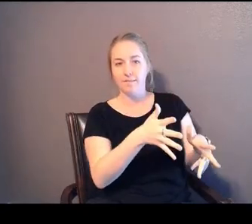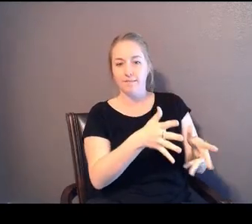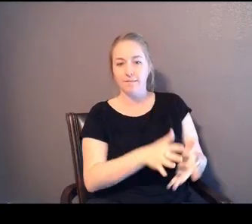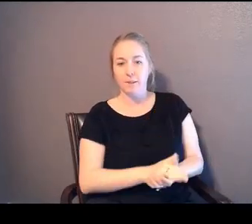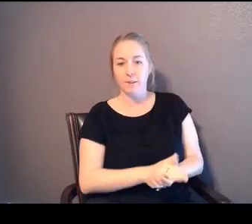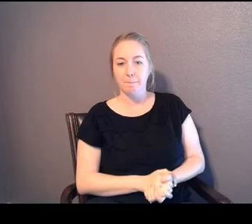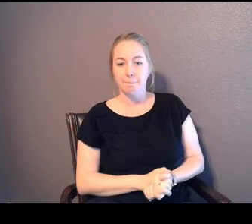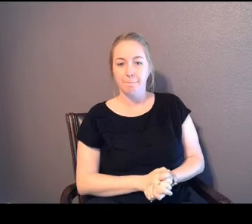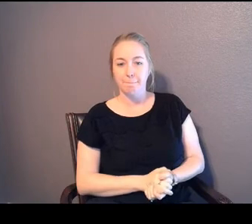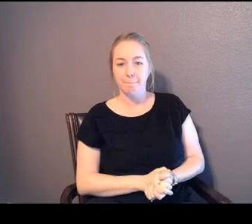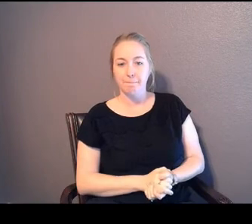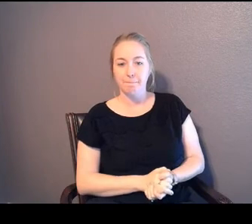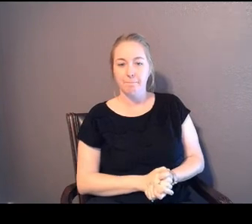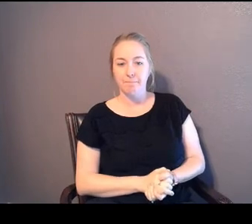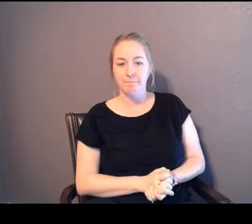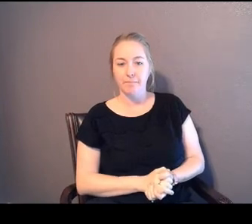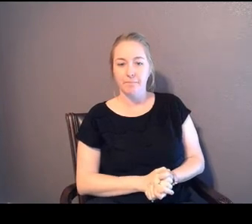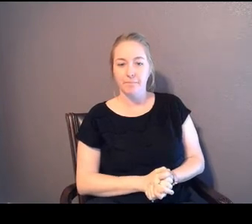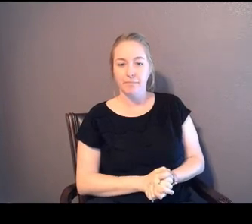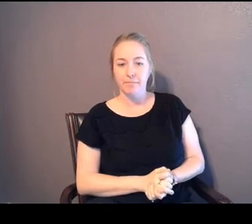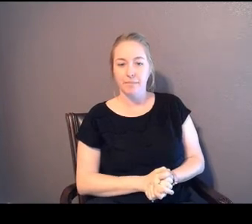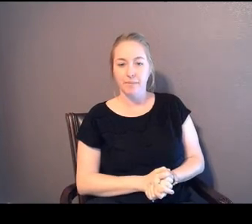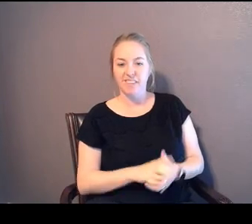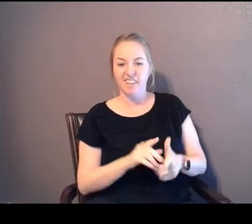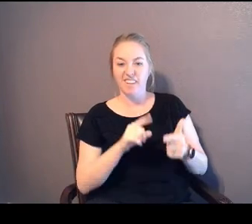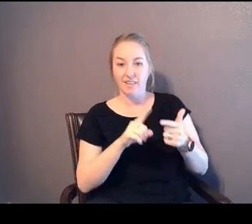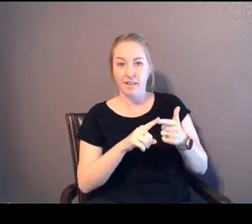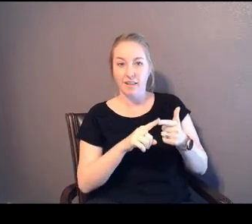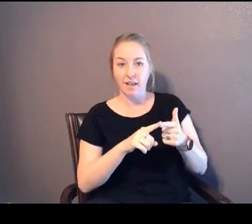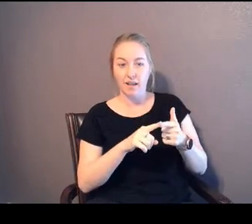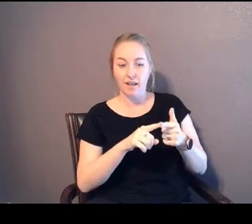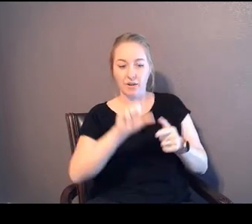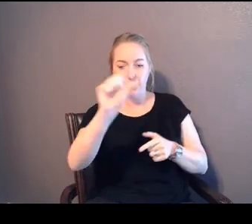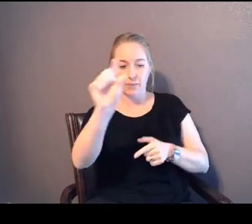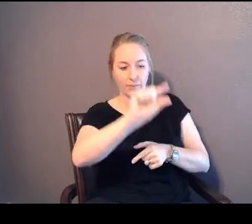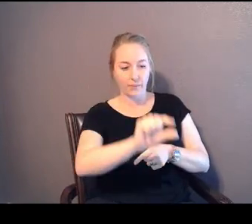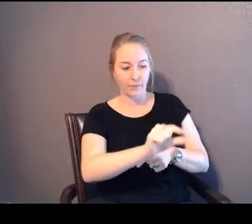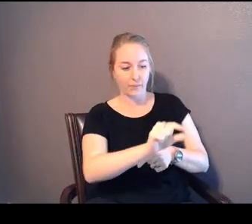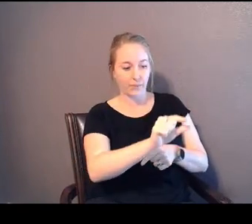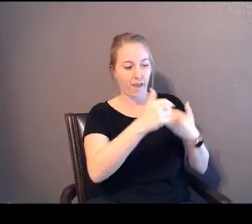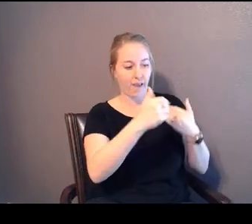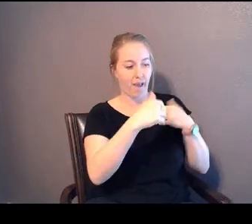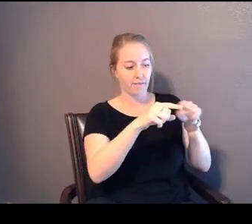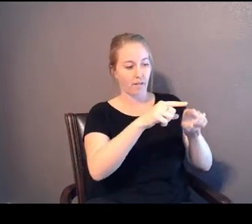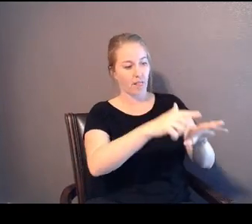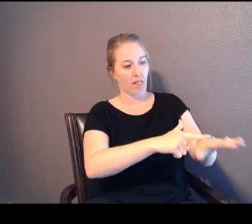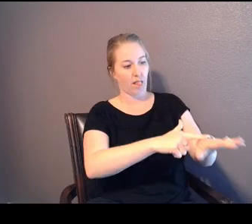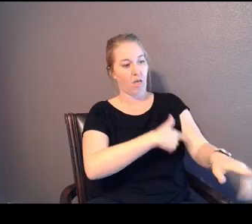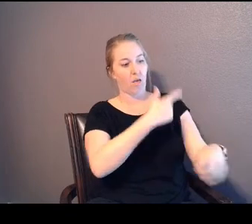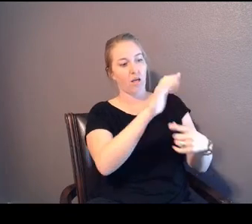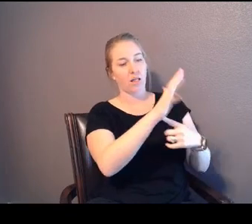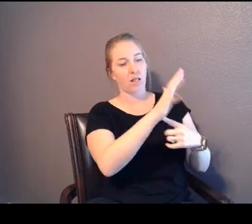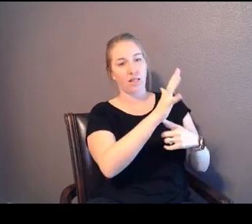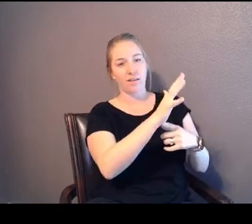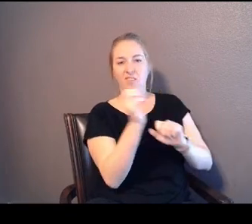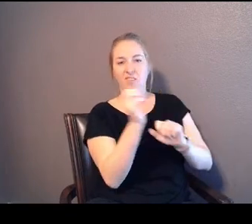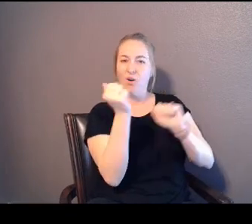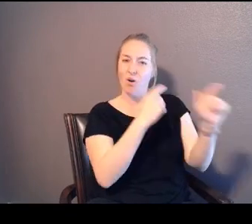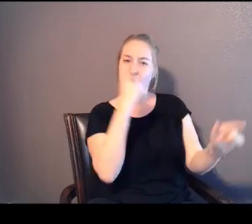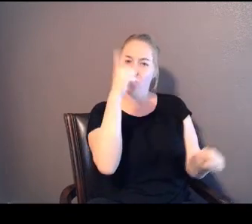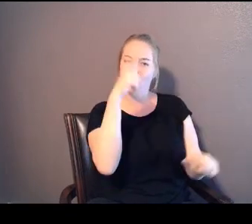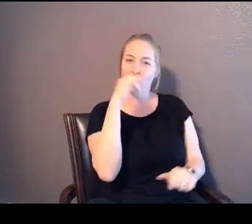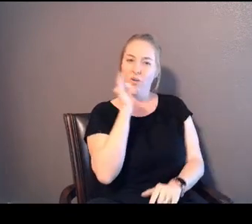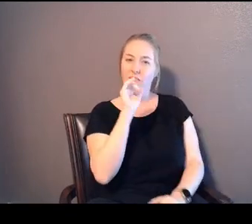one after that. These are all ovals. I think because I'm sort of seeing them on the